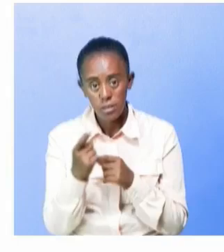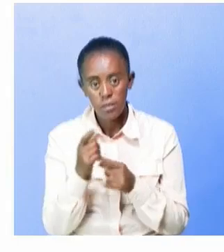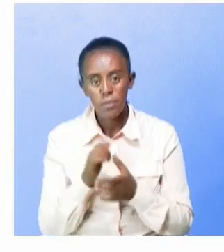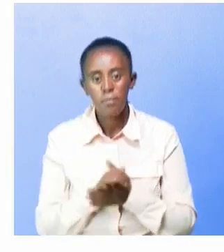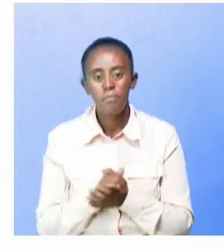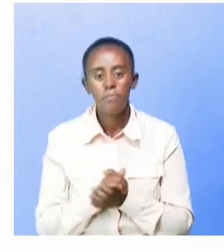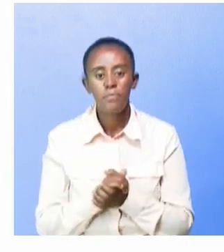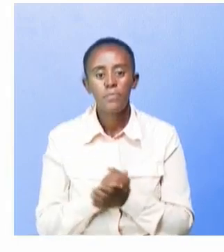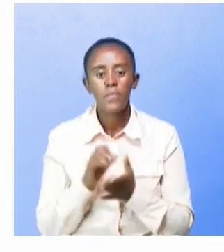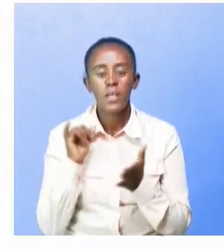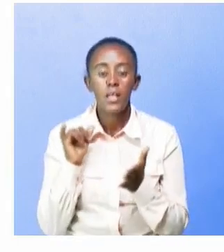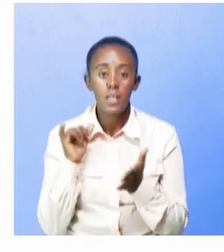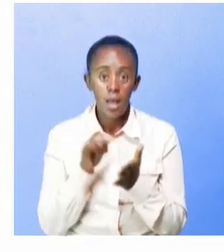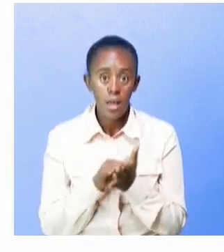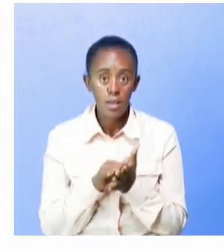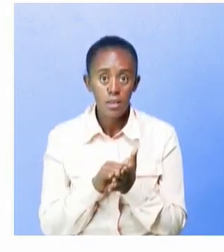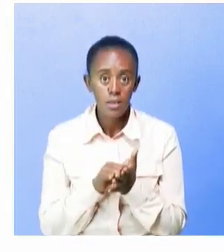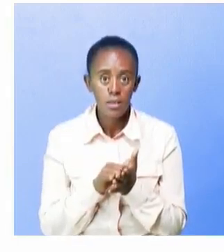that